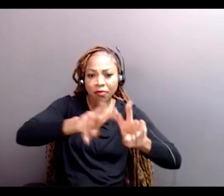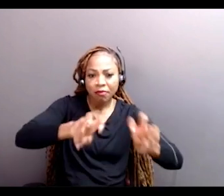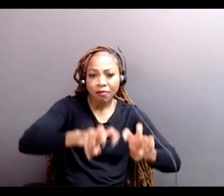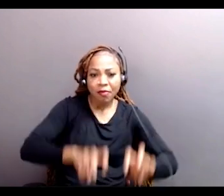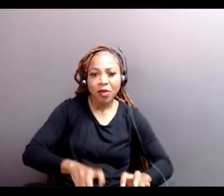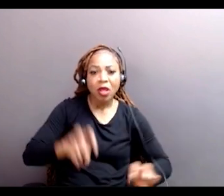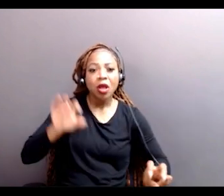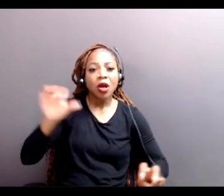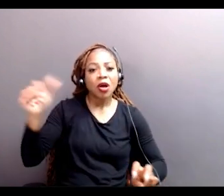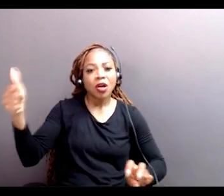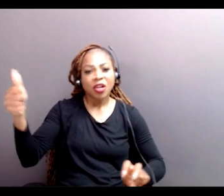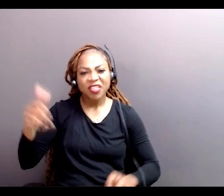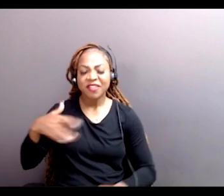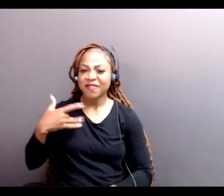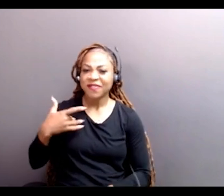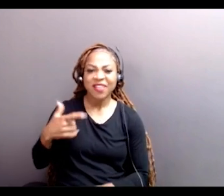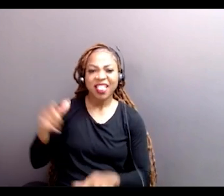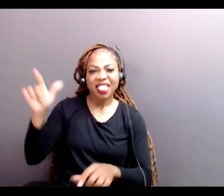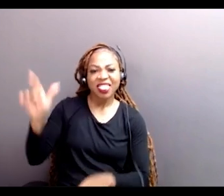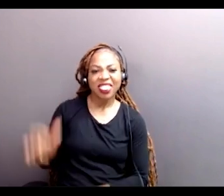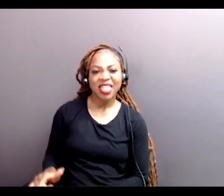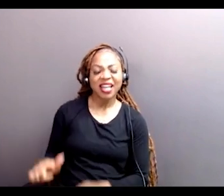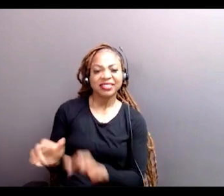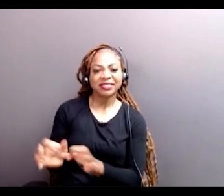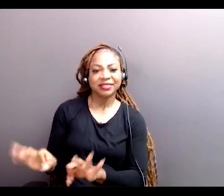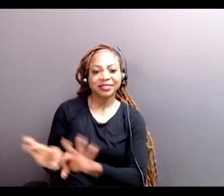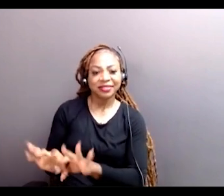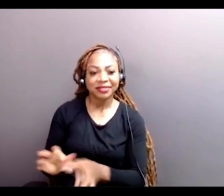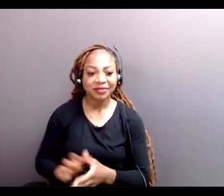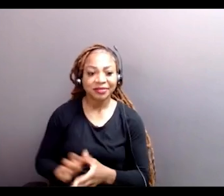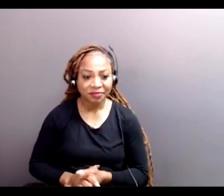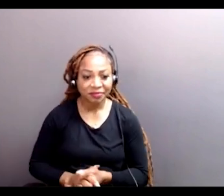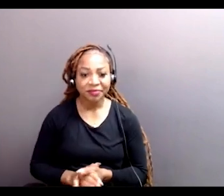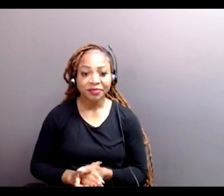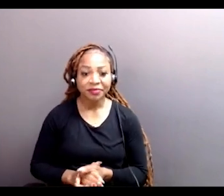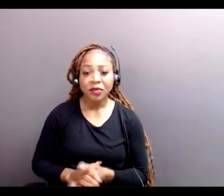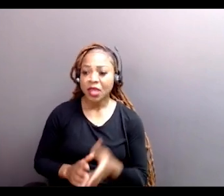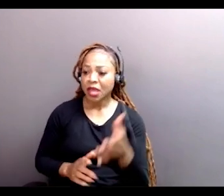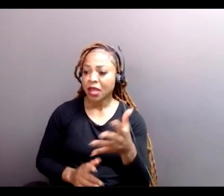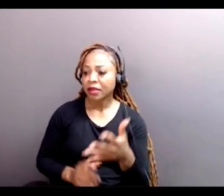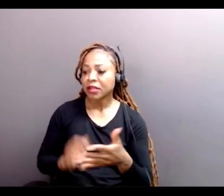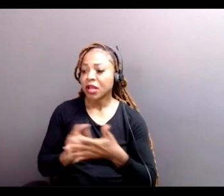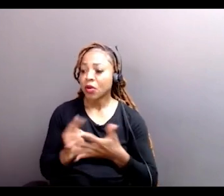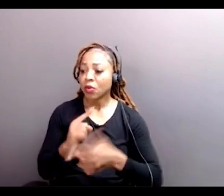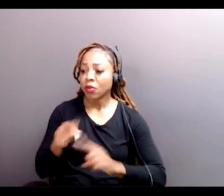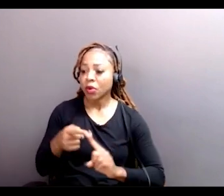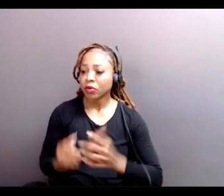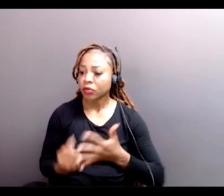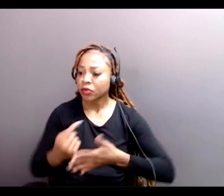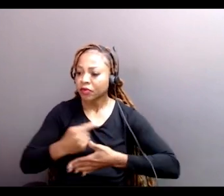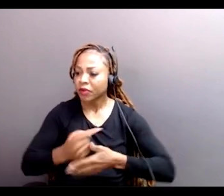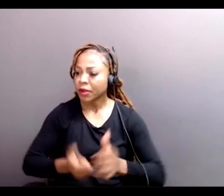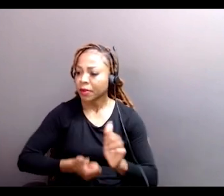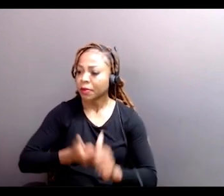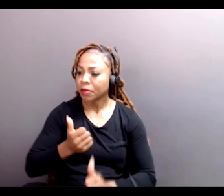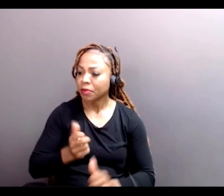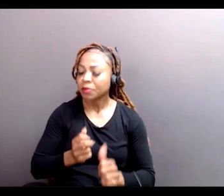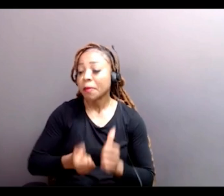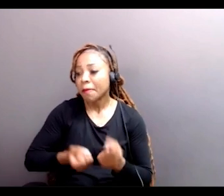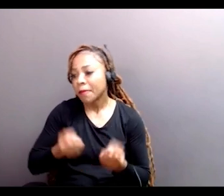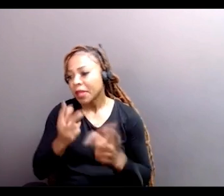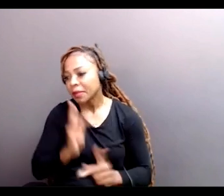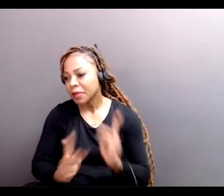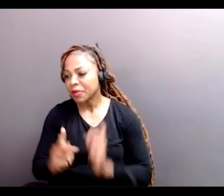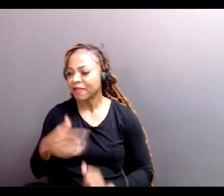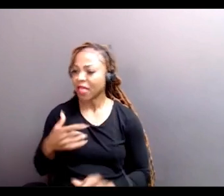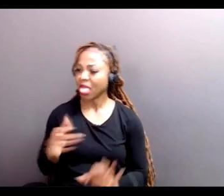which felt less important? So there were times when there may be statements which were not as important, and in reviewing them, if there were a lot of people who said that was not important,